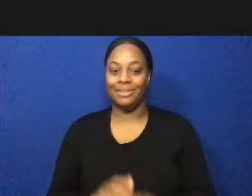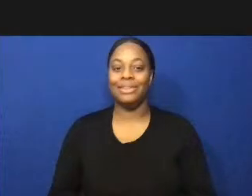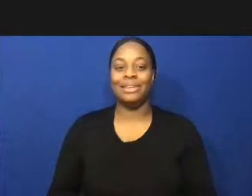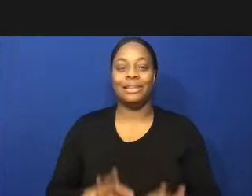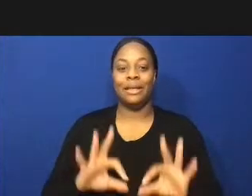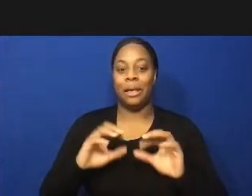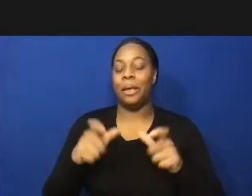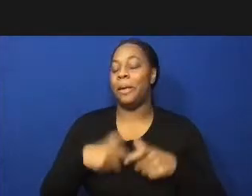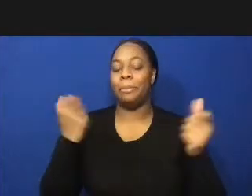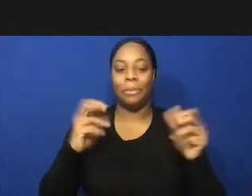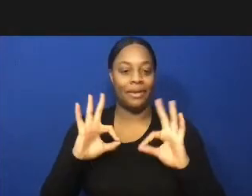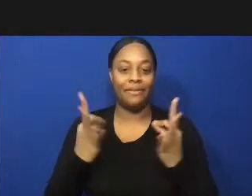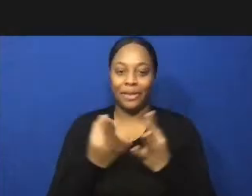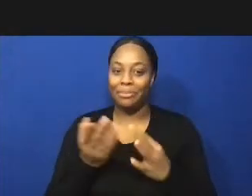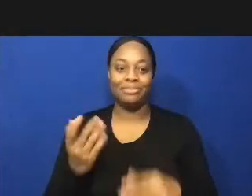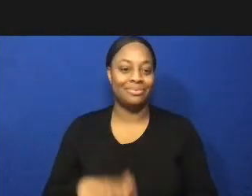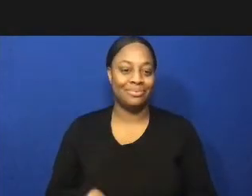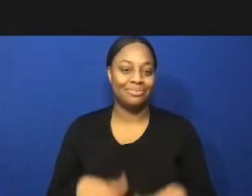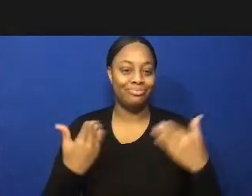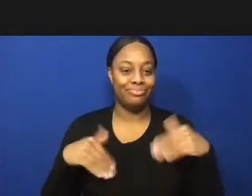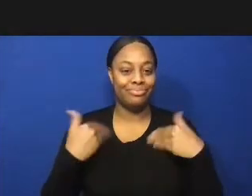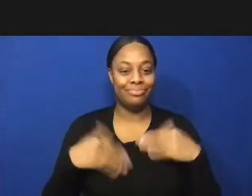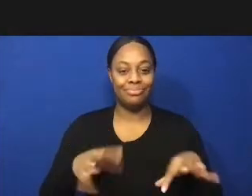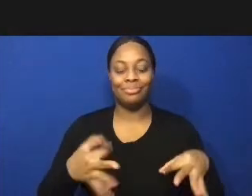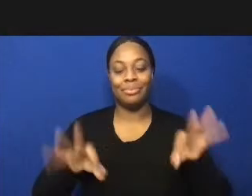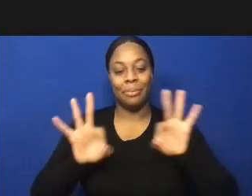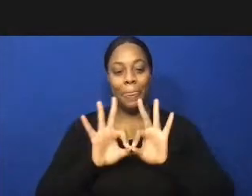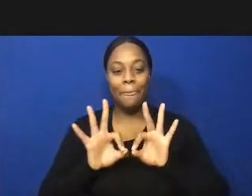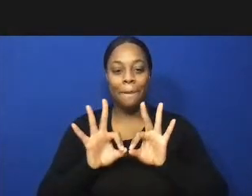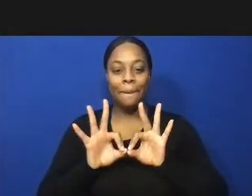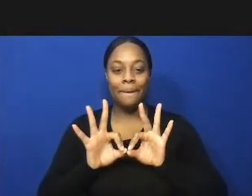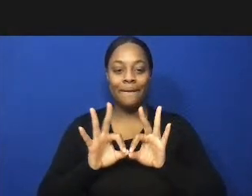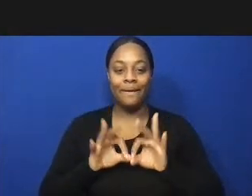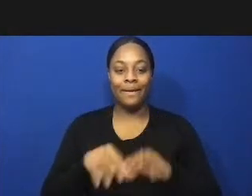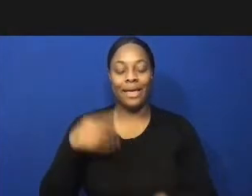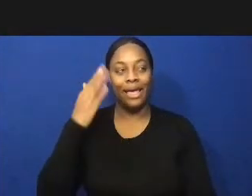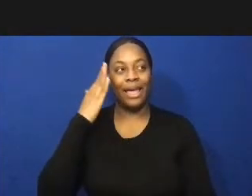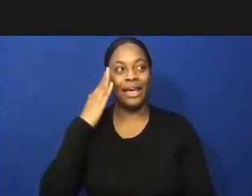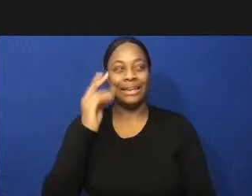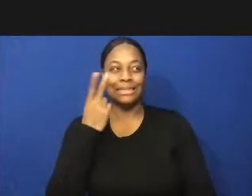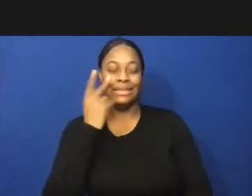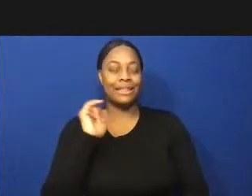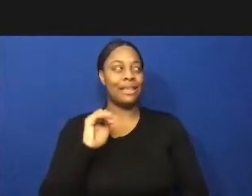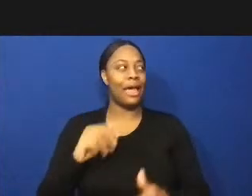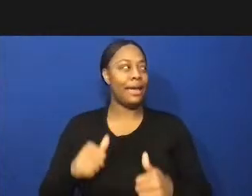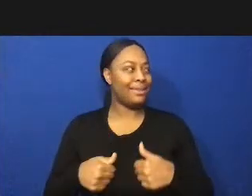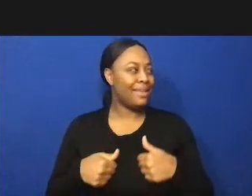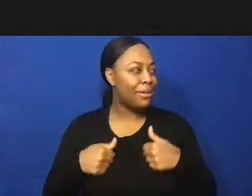I acknowledge that I'm living on the land of Earth,